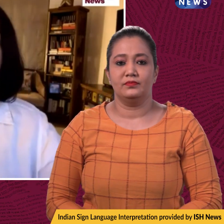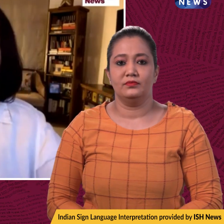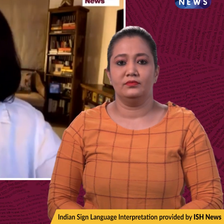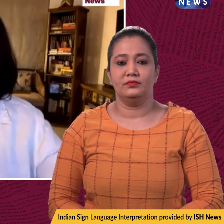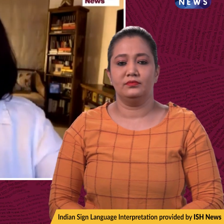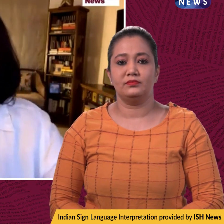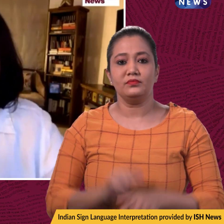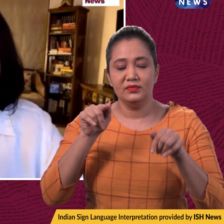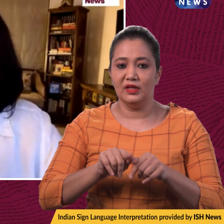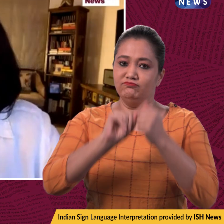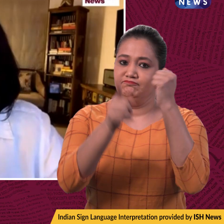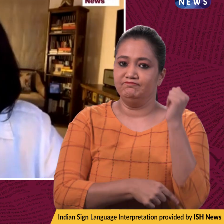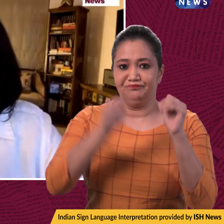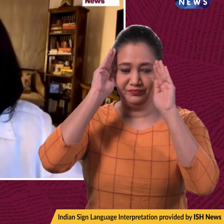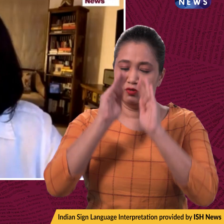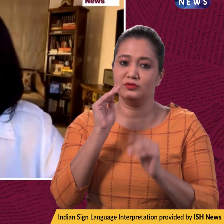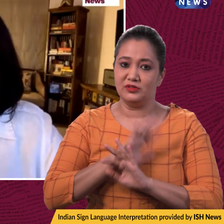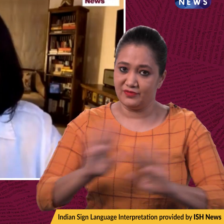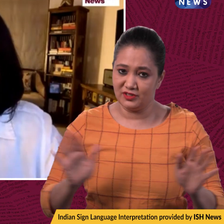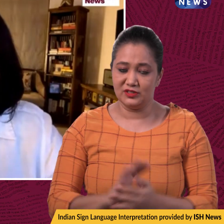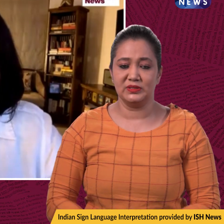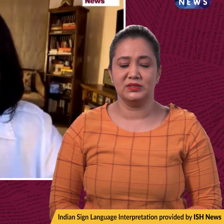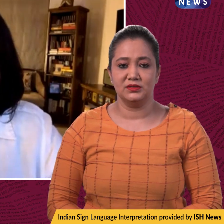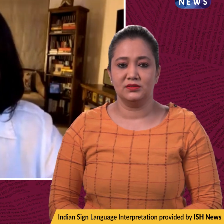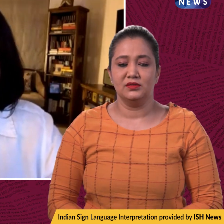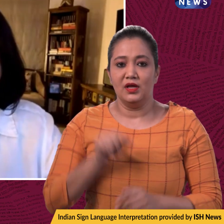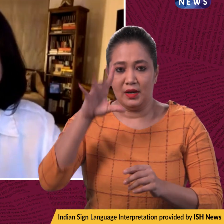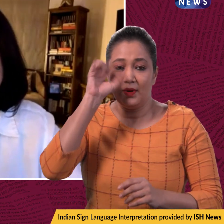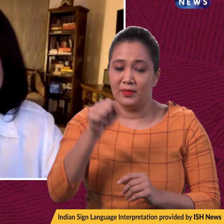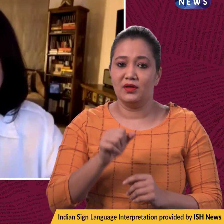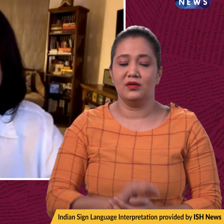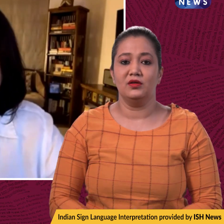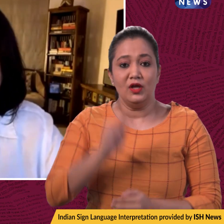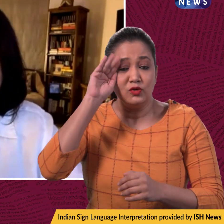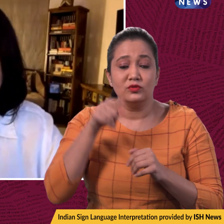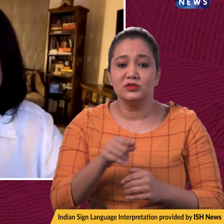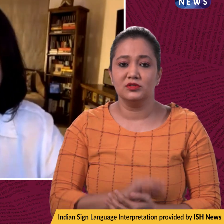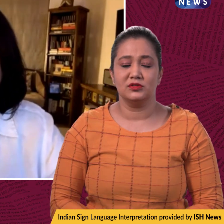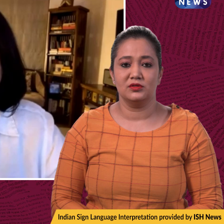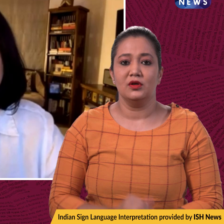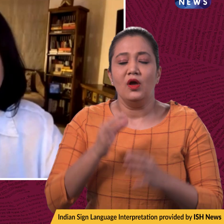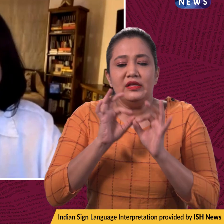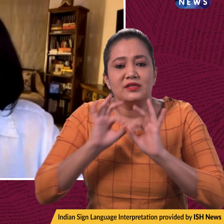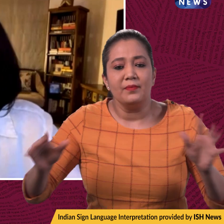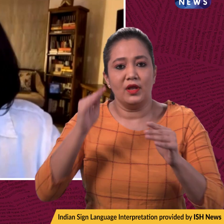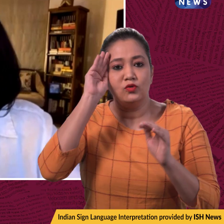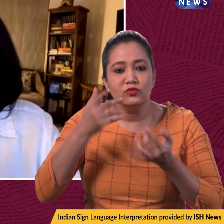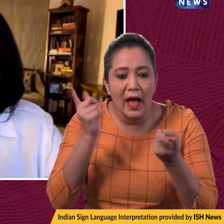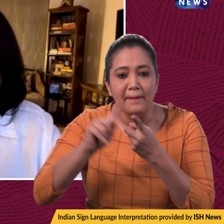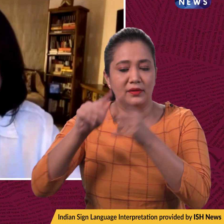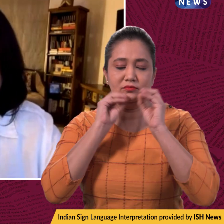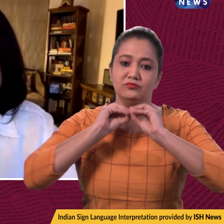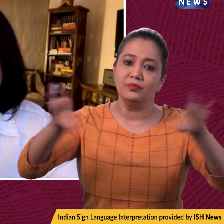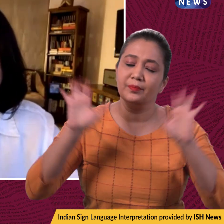well. That brings us to the end of our news bulletin today. Remember, our attempt with this news bulletin is to simply tell you